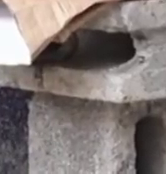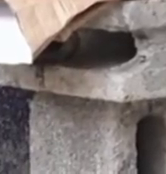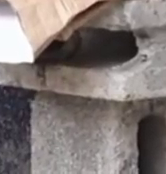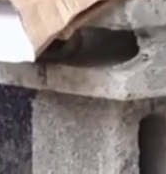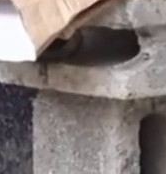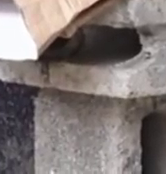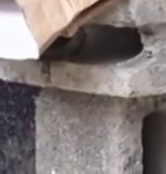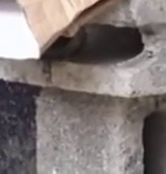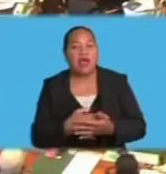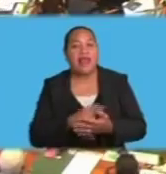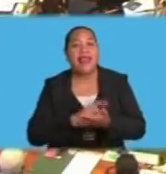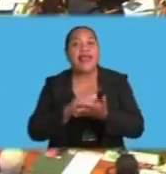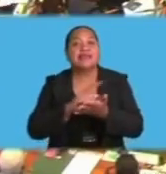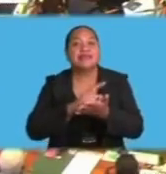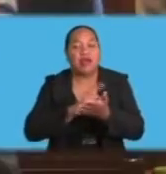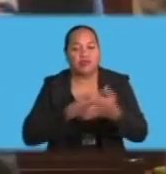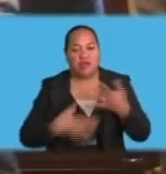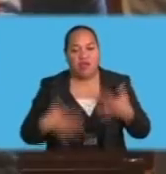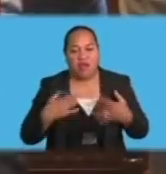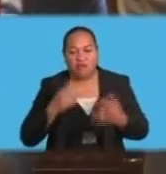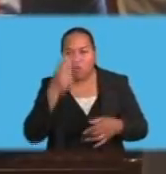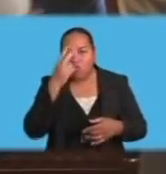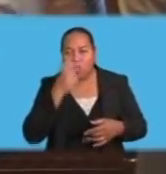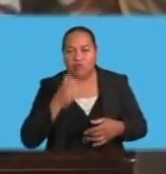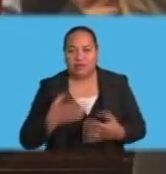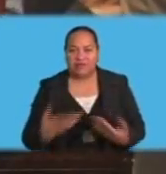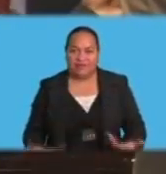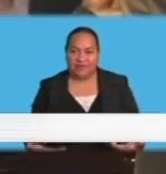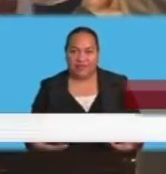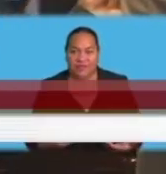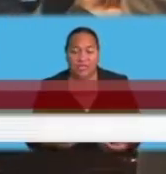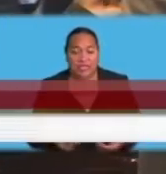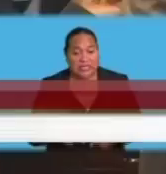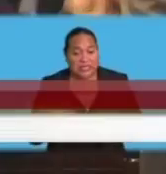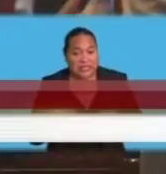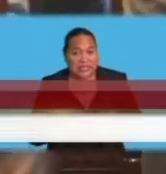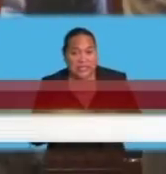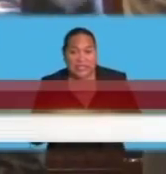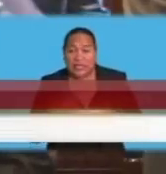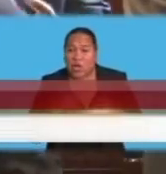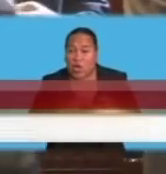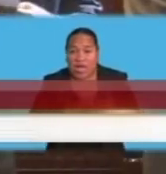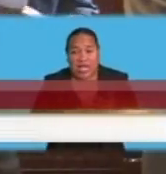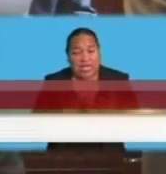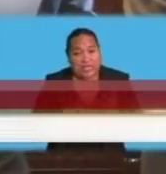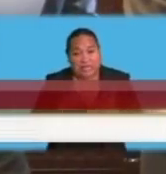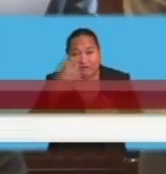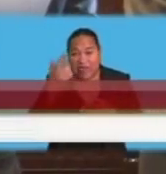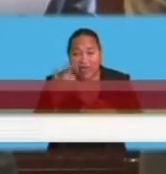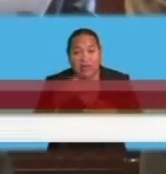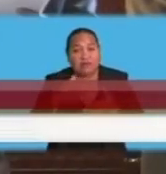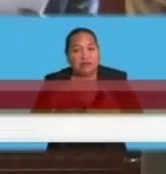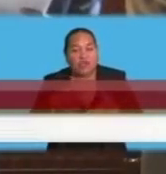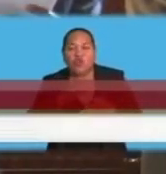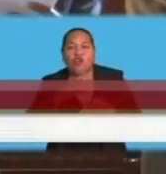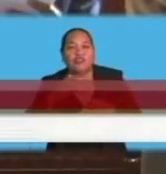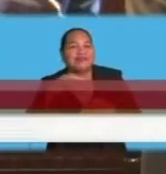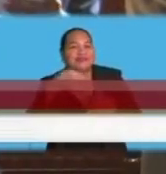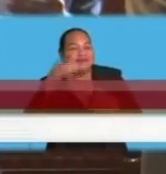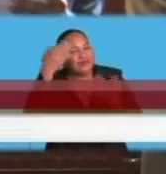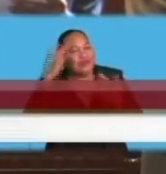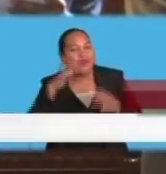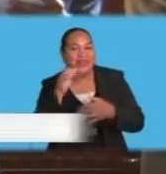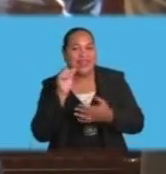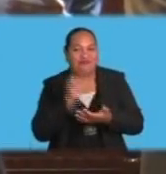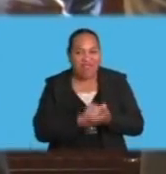and safety regulations. Other factors that put young people at greater risk include insufficient skills and training, not being aware of their rights and